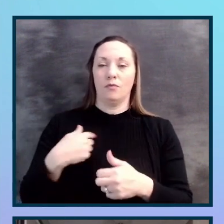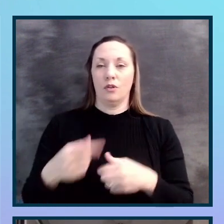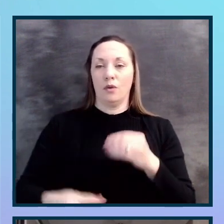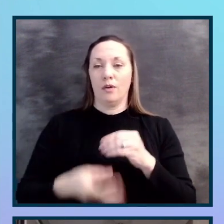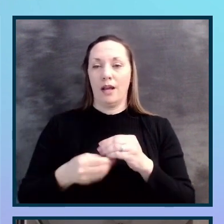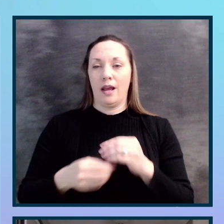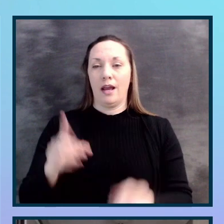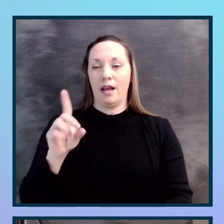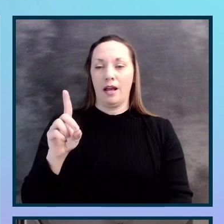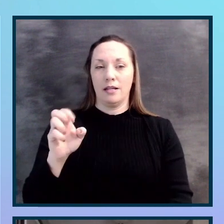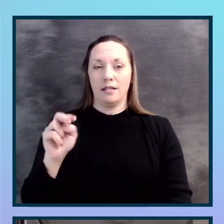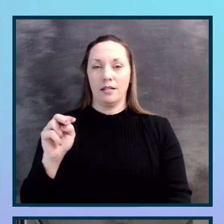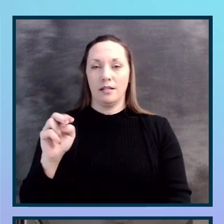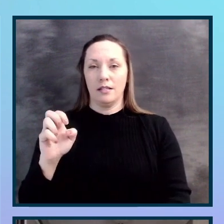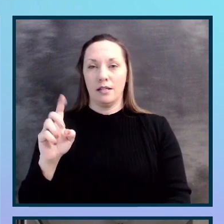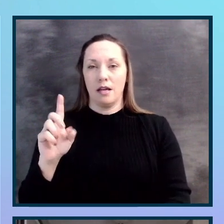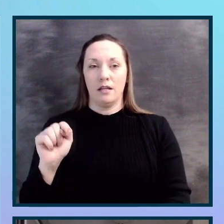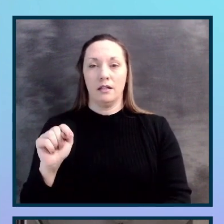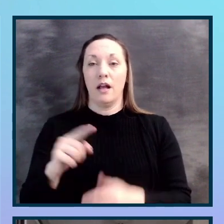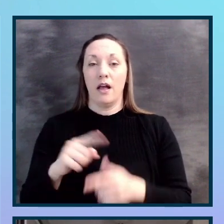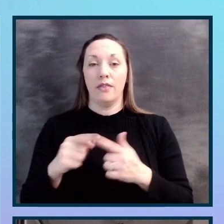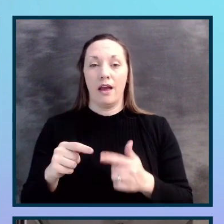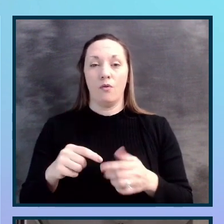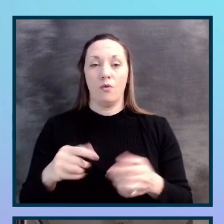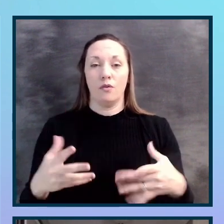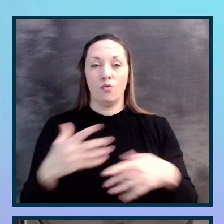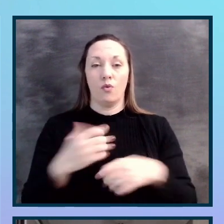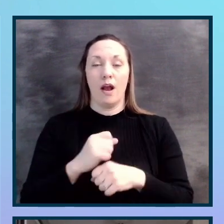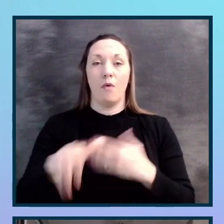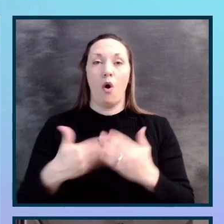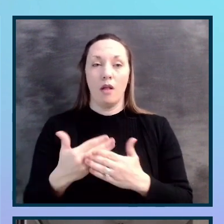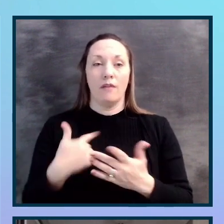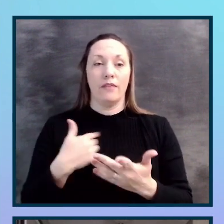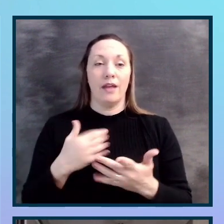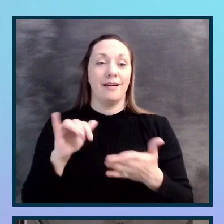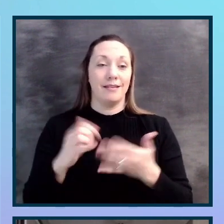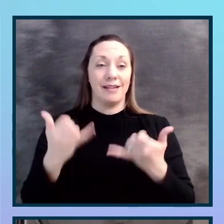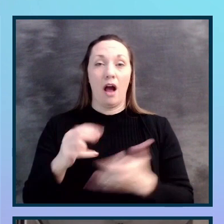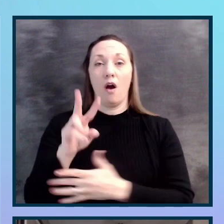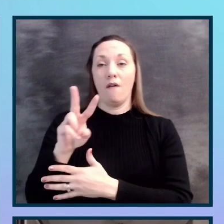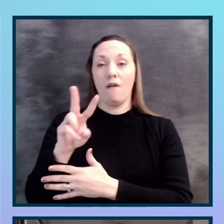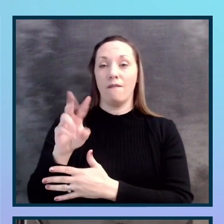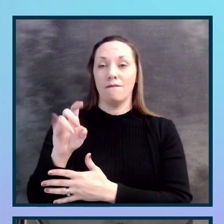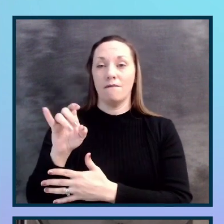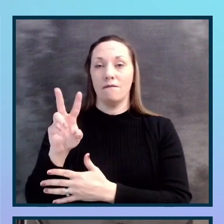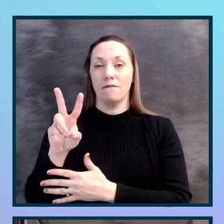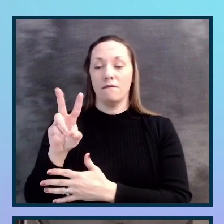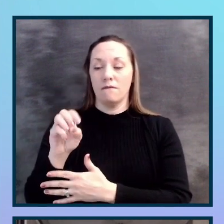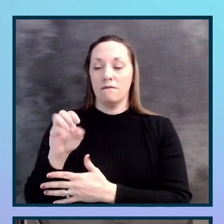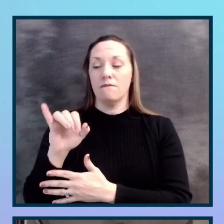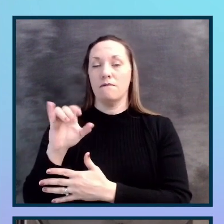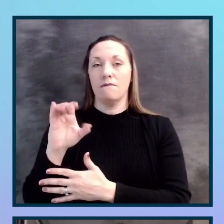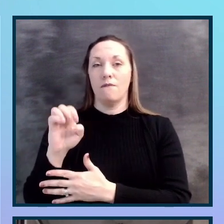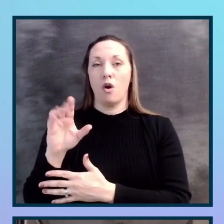button, which has role text, which wraps all of that content. That way, now VoiceOver will retreat this as a single